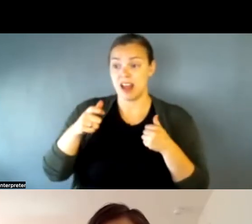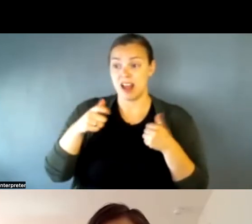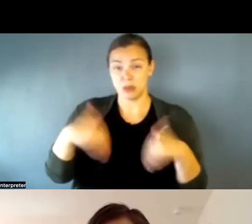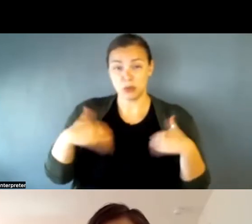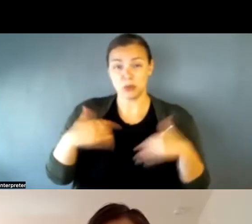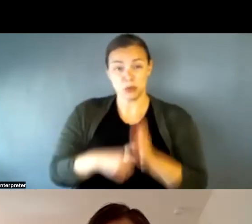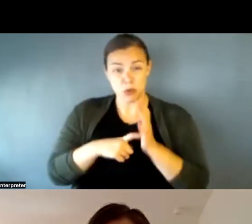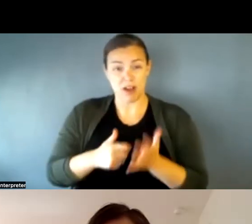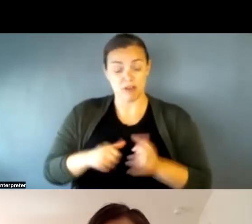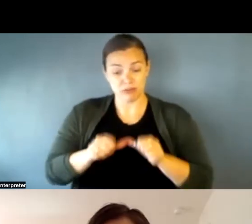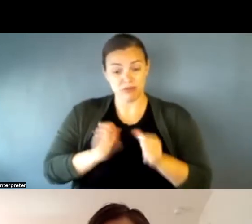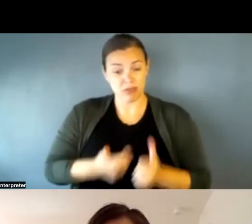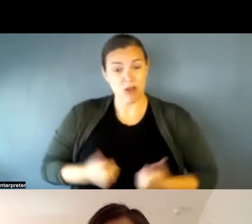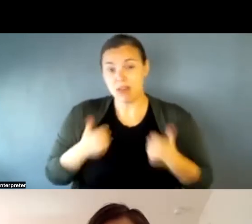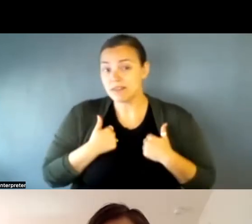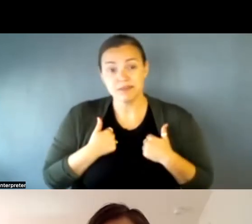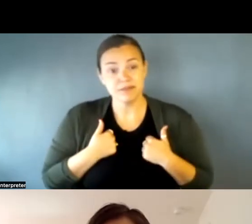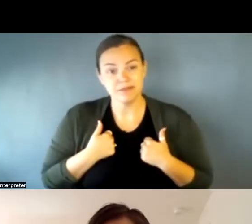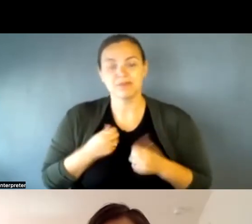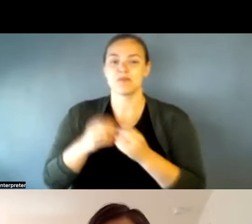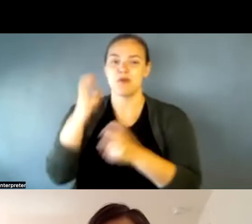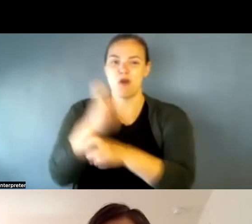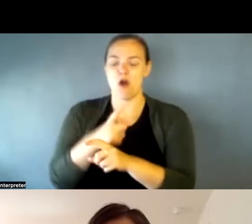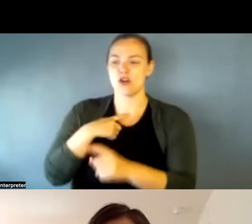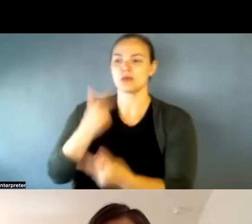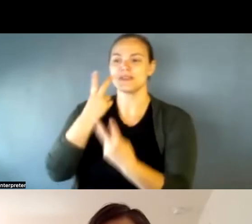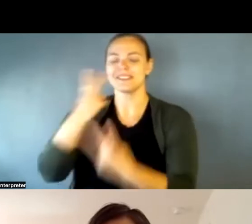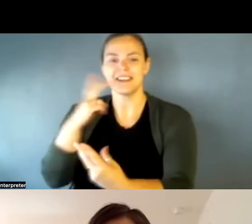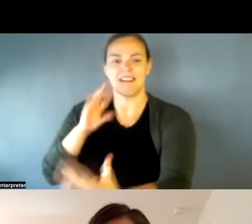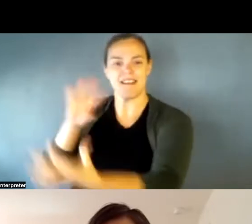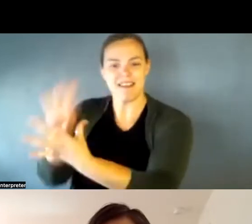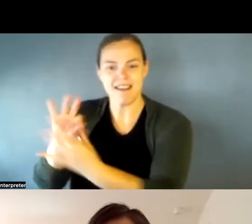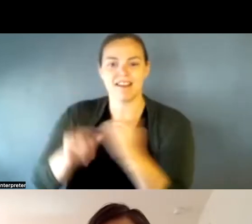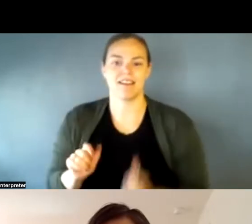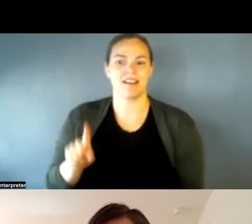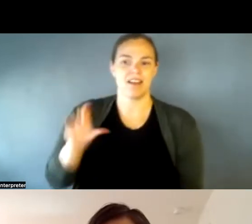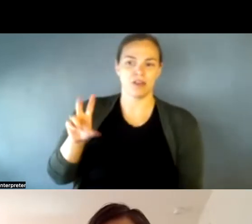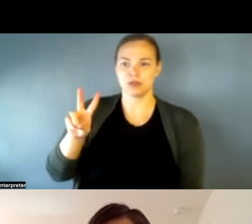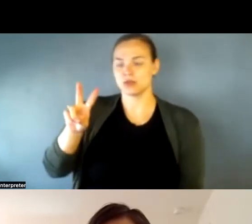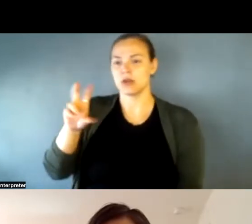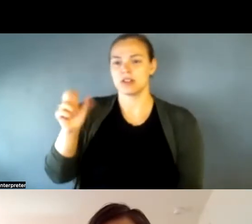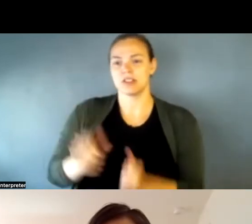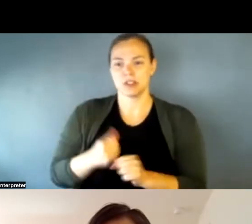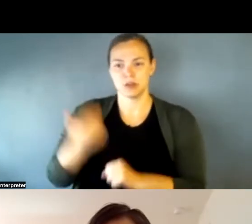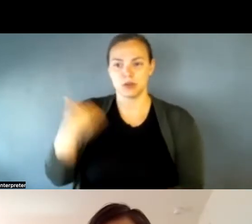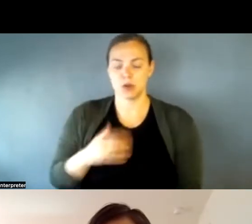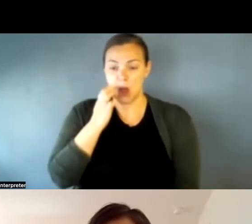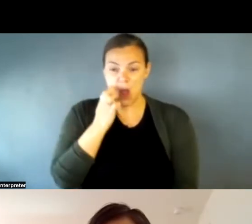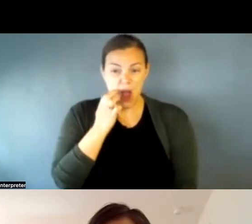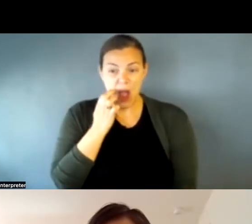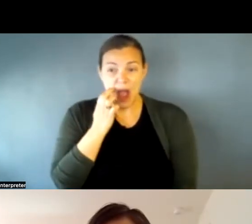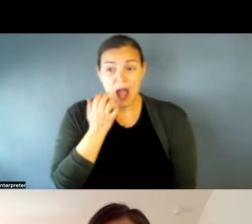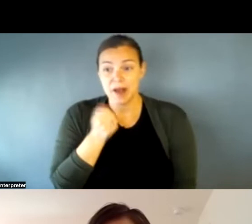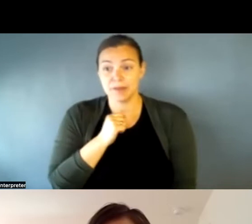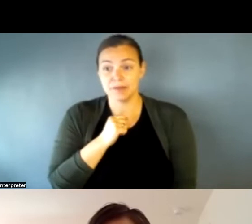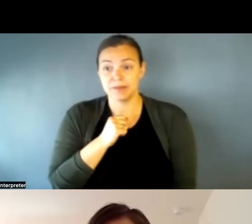for everybody 100, 200 years ago. And I like to say that the most important urban animal is